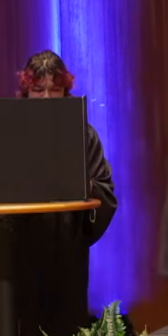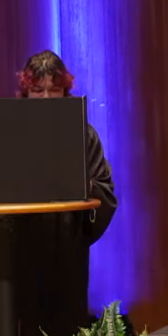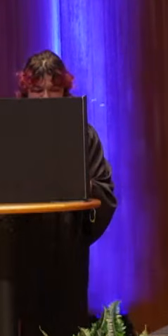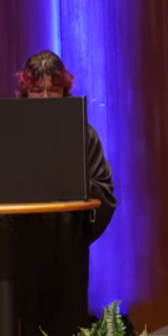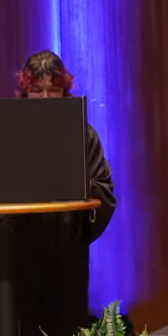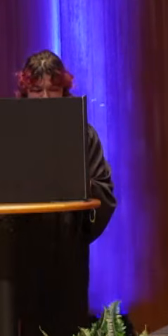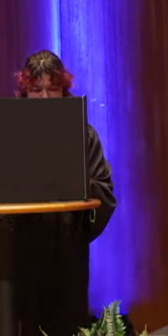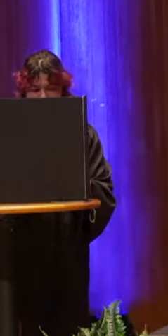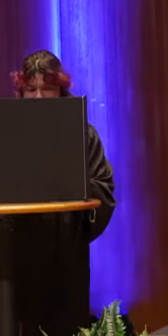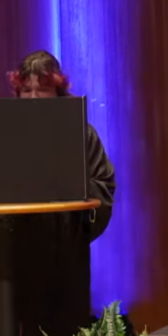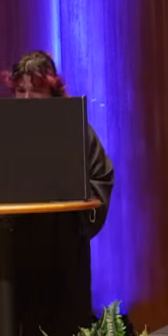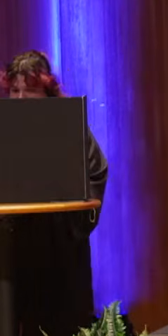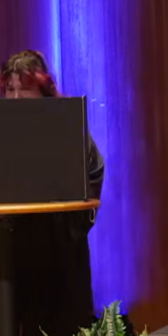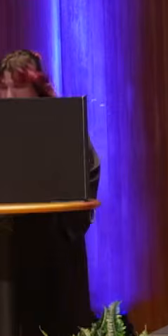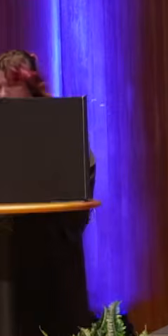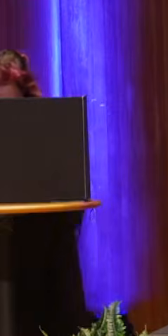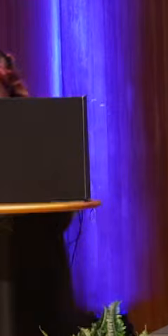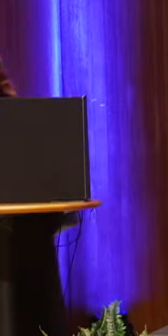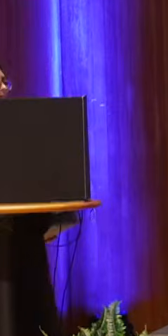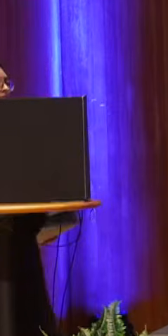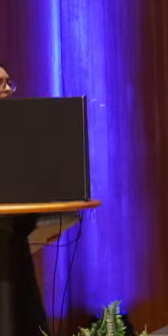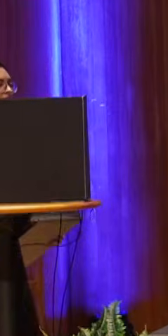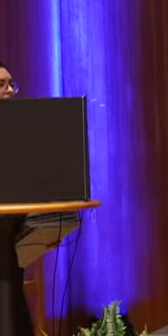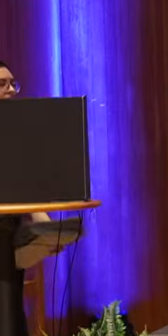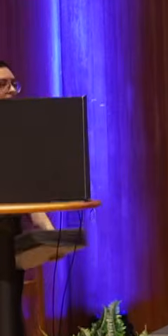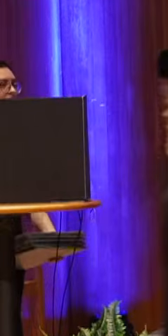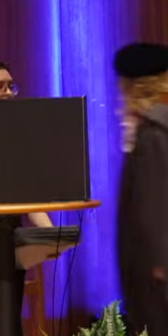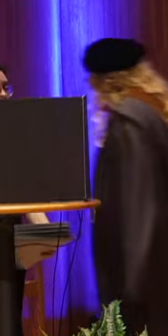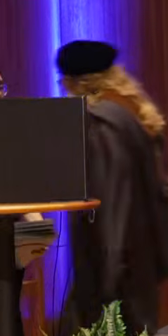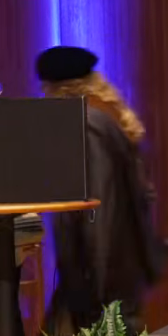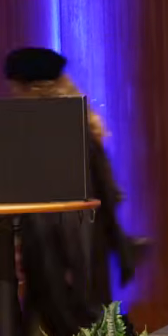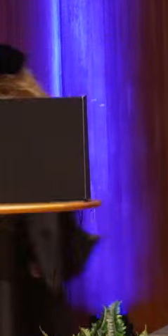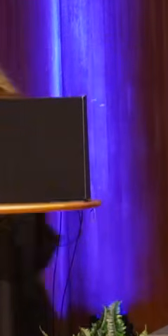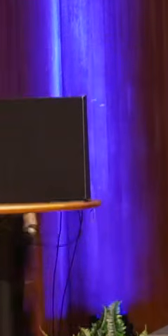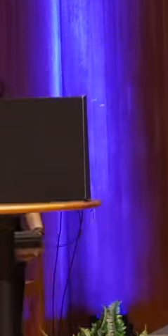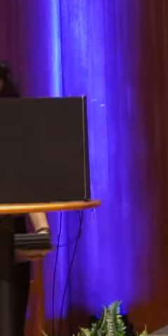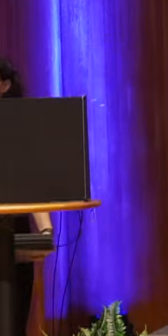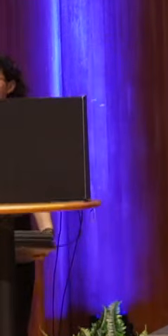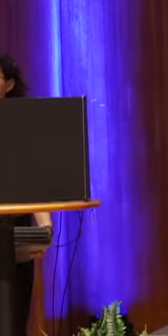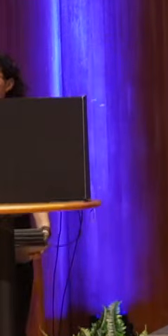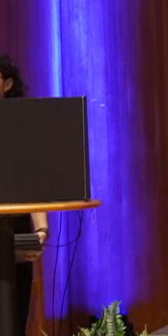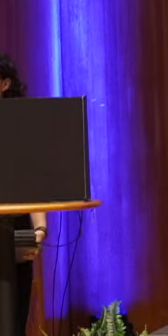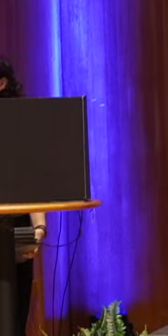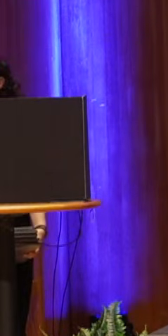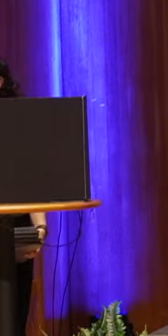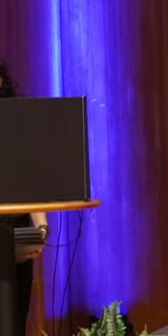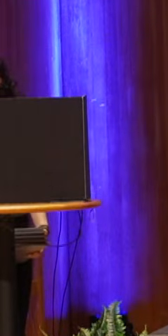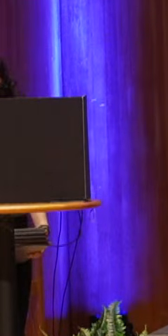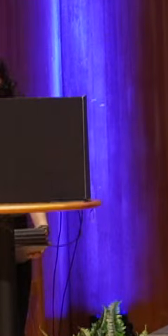Will Lauren Adams, chair of the painting department, please come forward to congratulate your candidates?